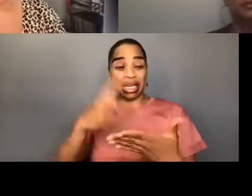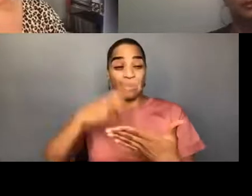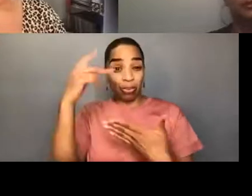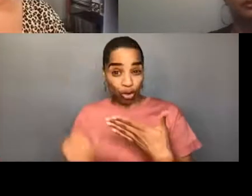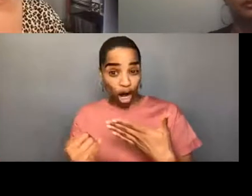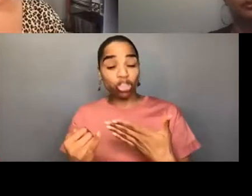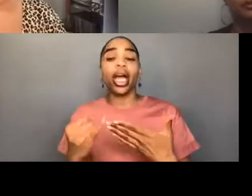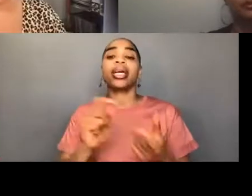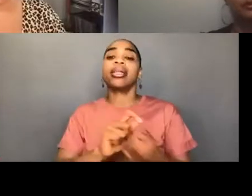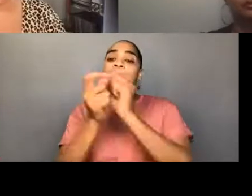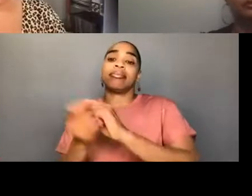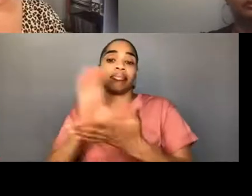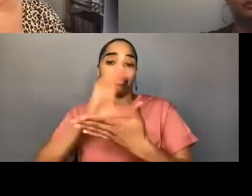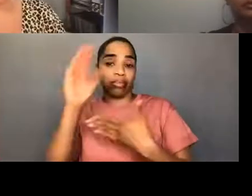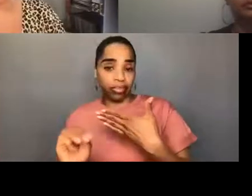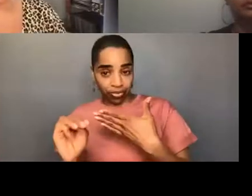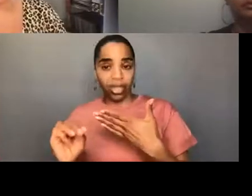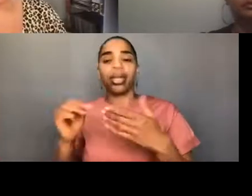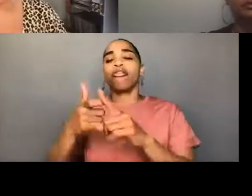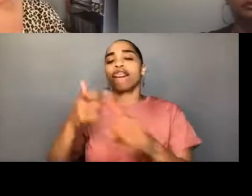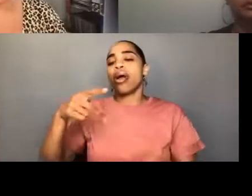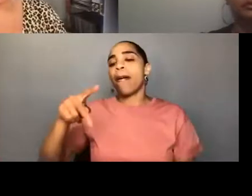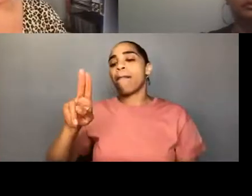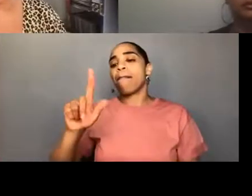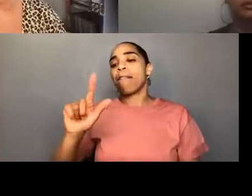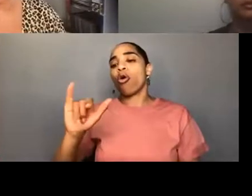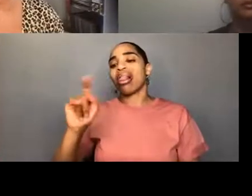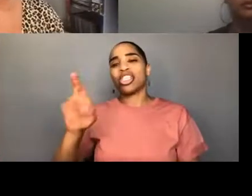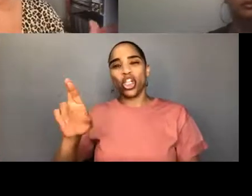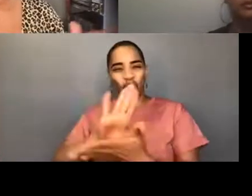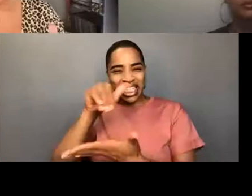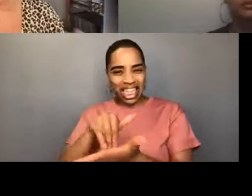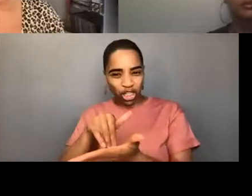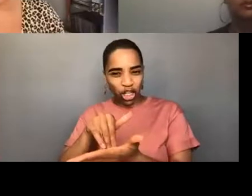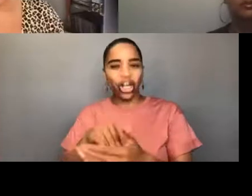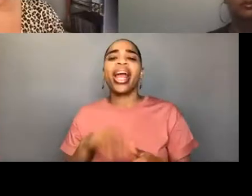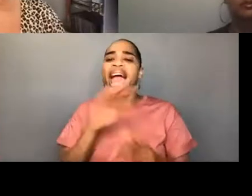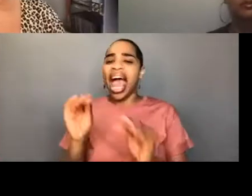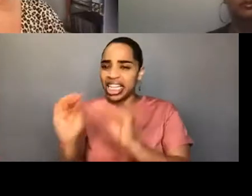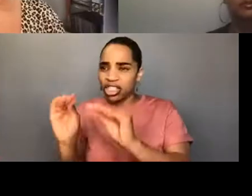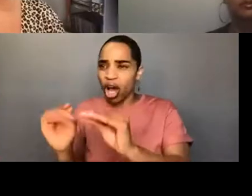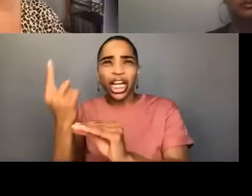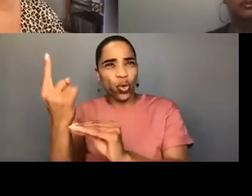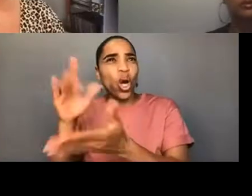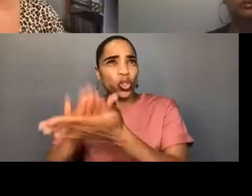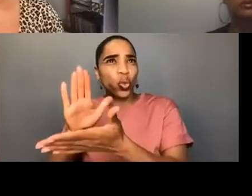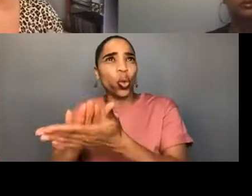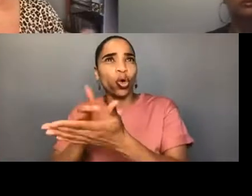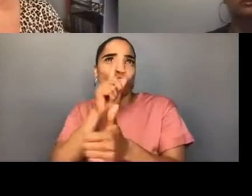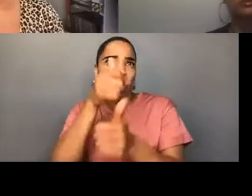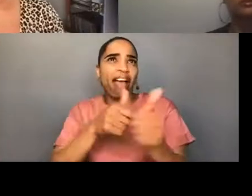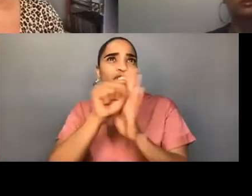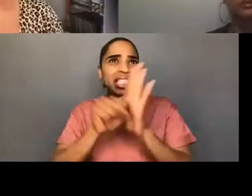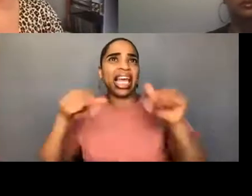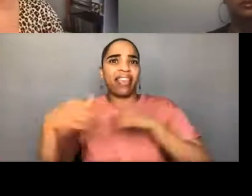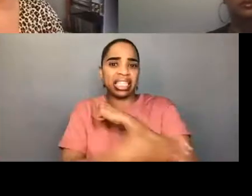into curriculum by the Pulitzer Center, and it is being taught in at least one school in every state in the country.